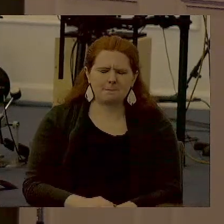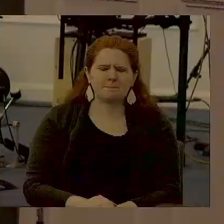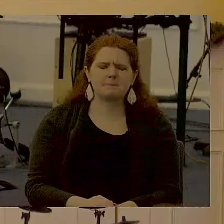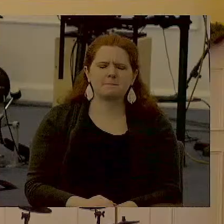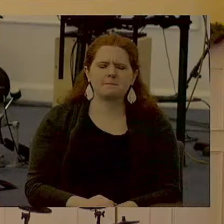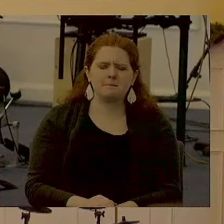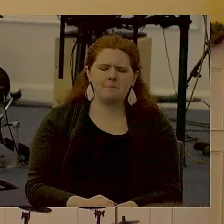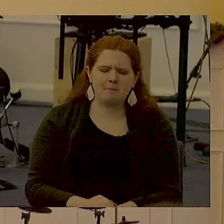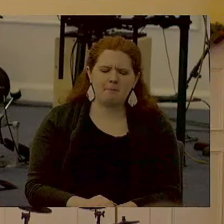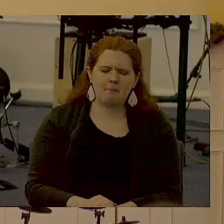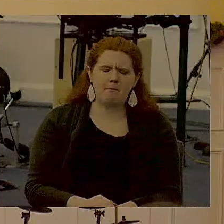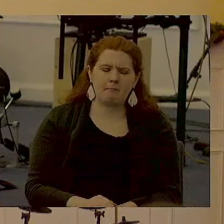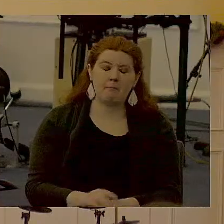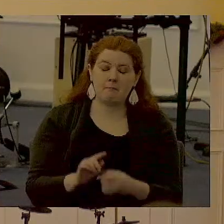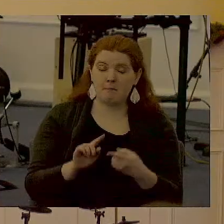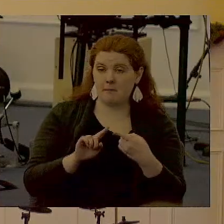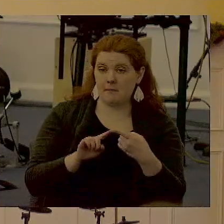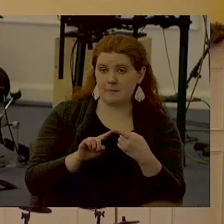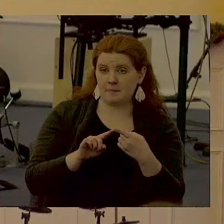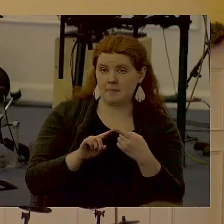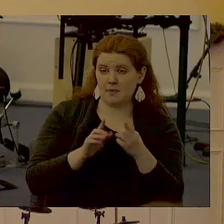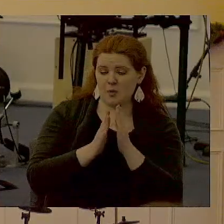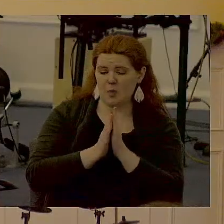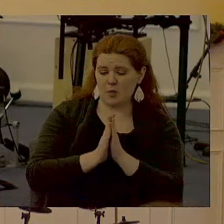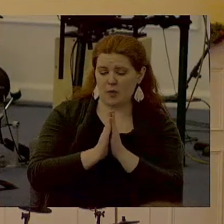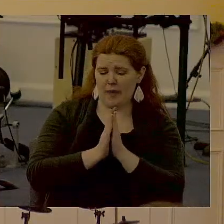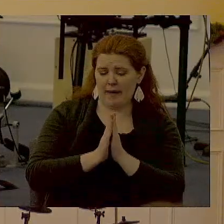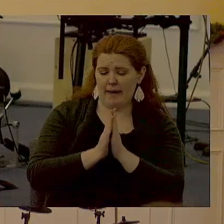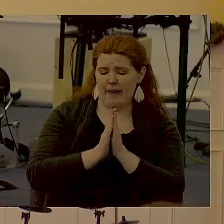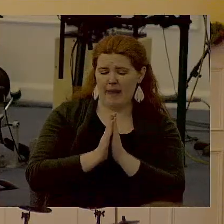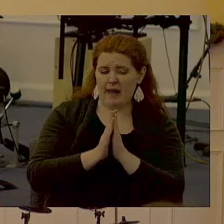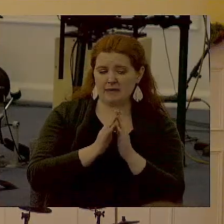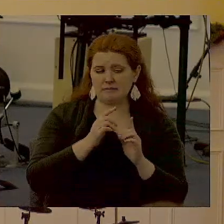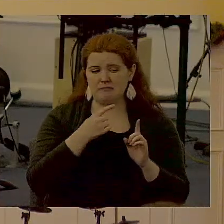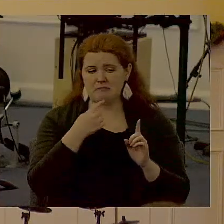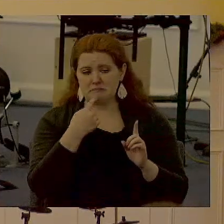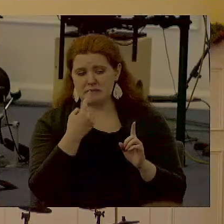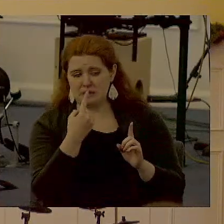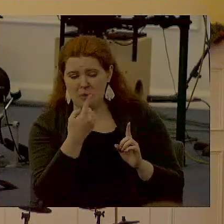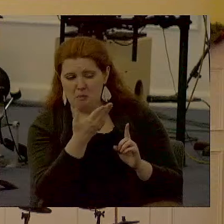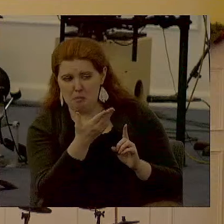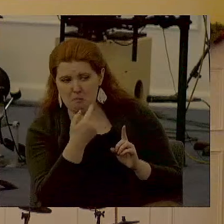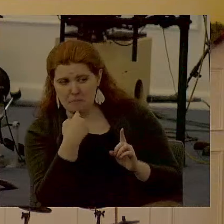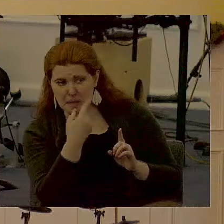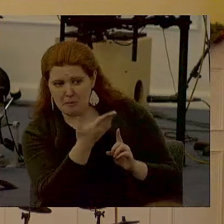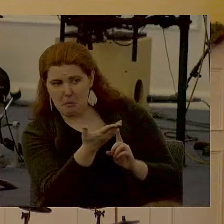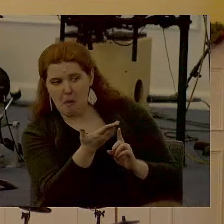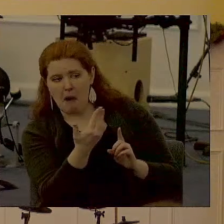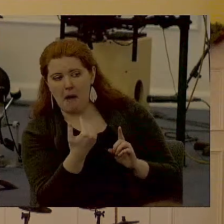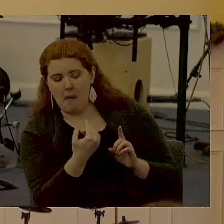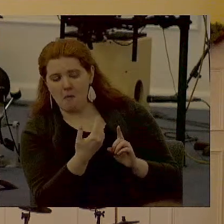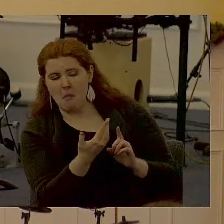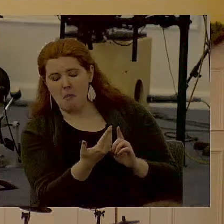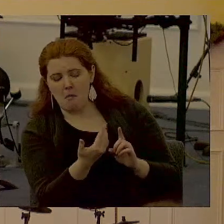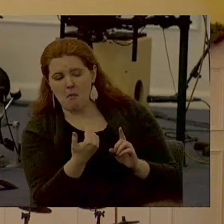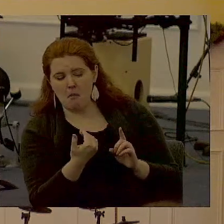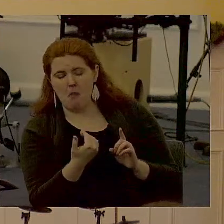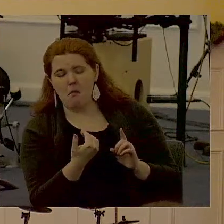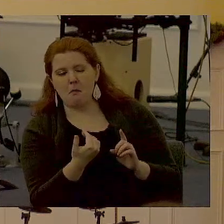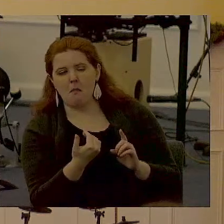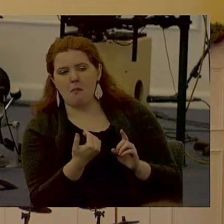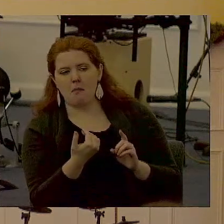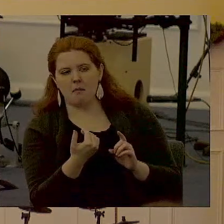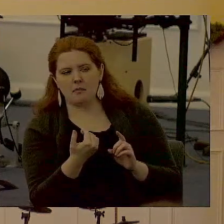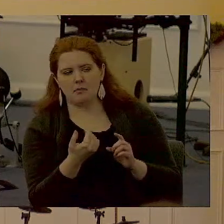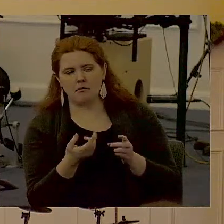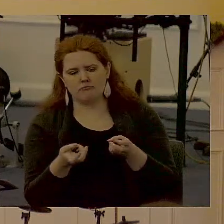is pray about saying to someone, come with me, I'm going to go and